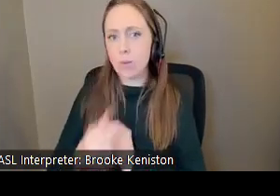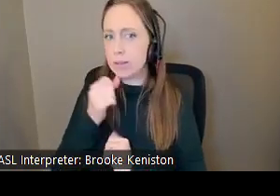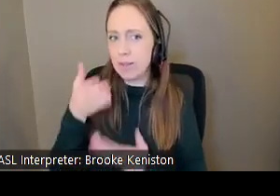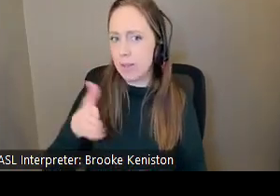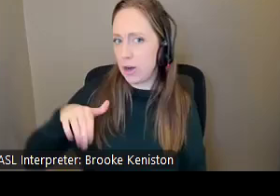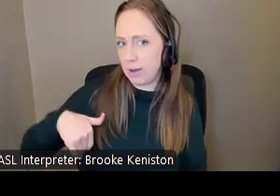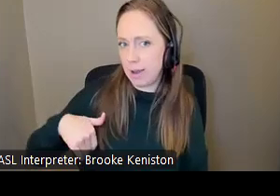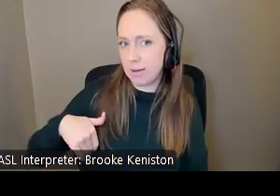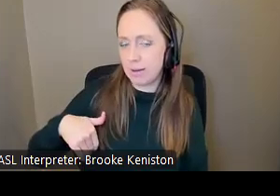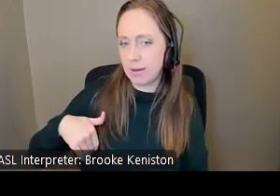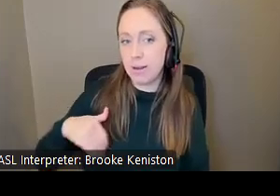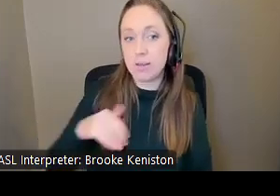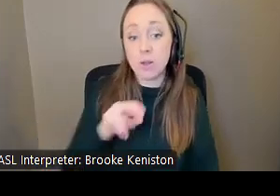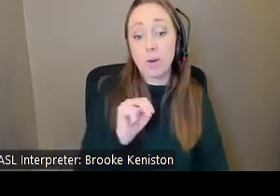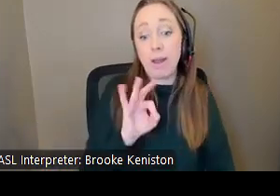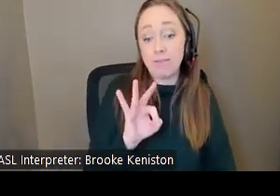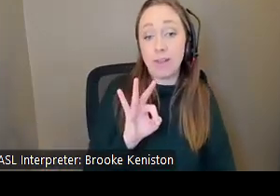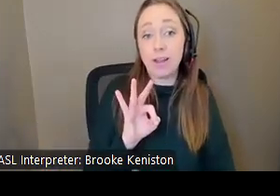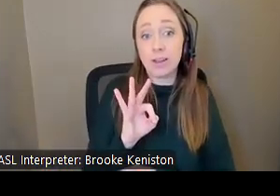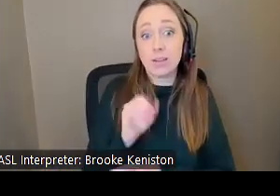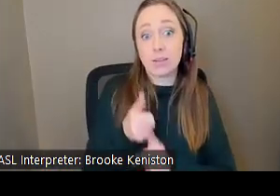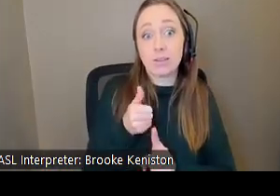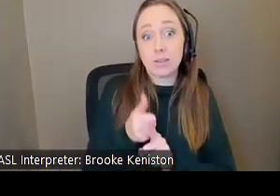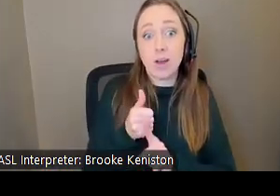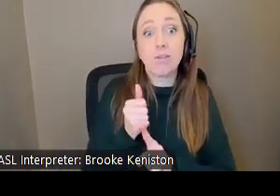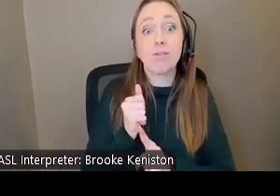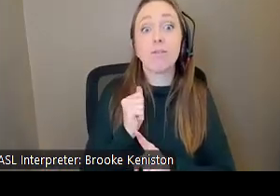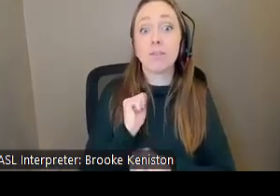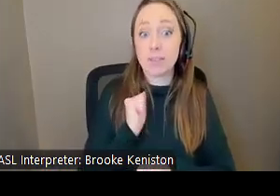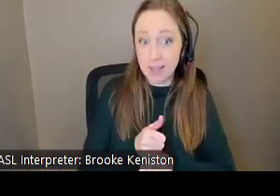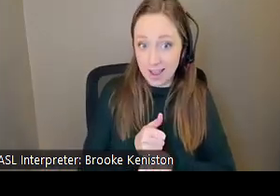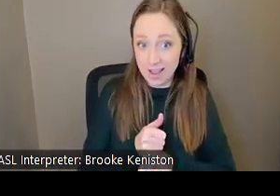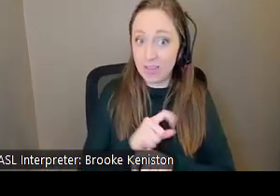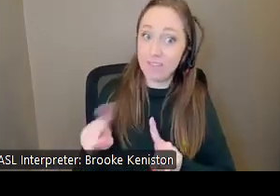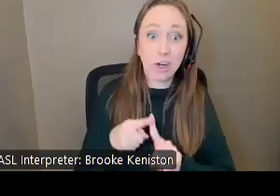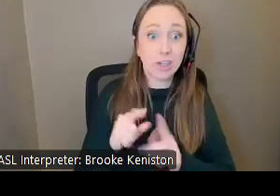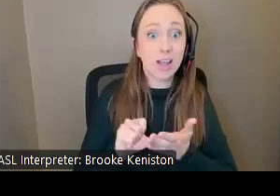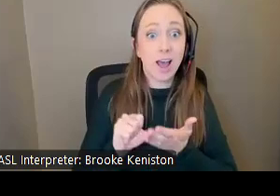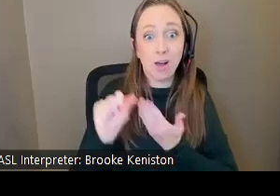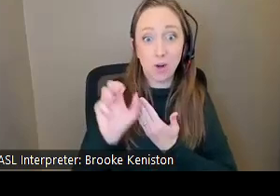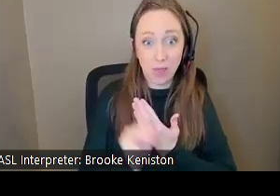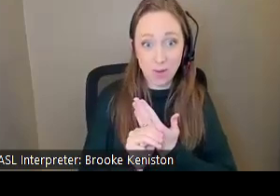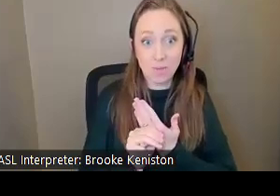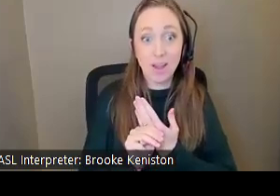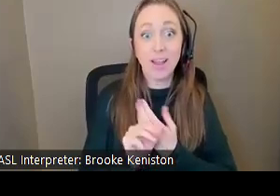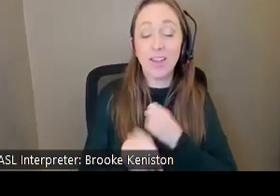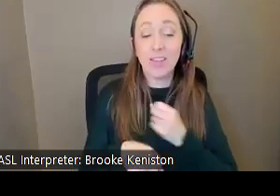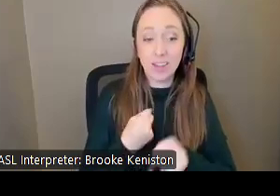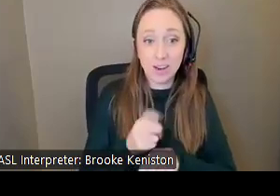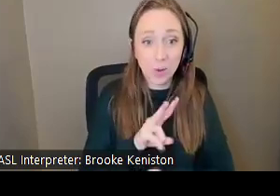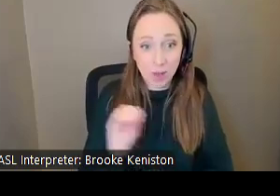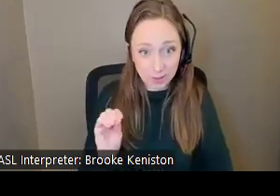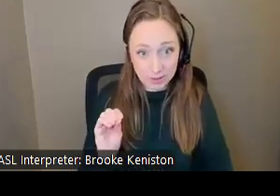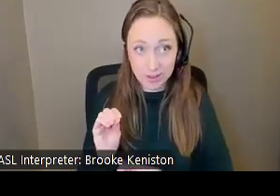2000. Algorithms control our lives today, whether you like it or not, especially if you're watching Netflix. So what they did is they created